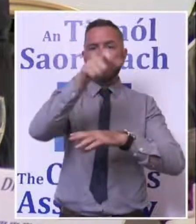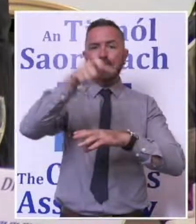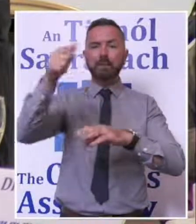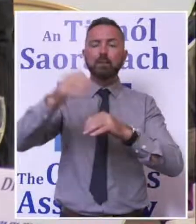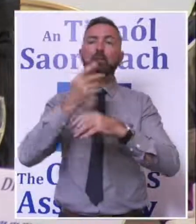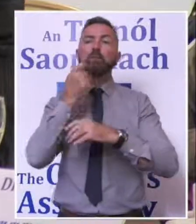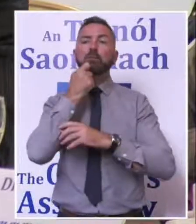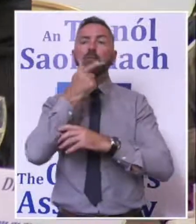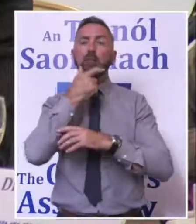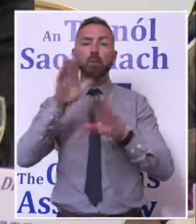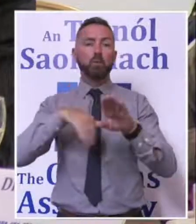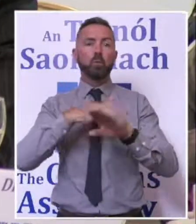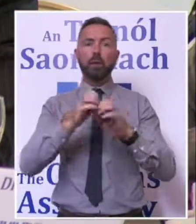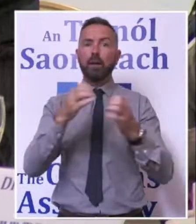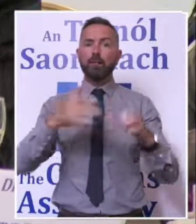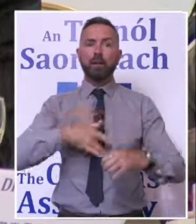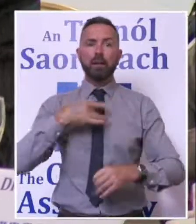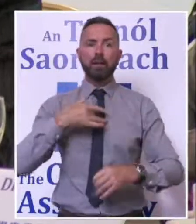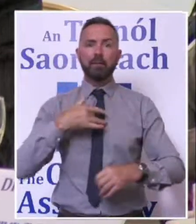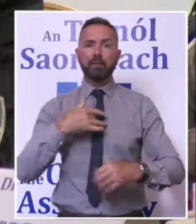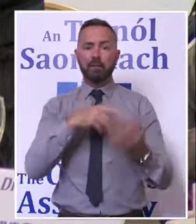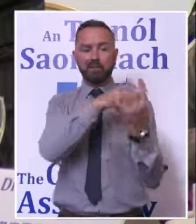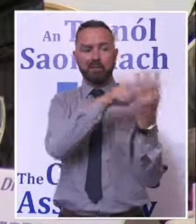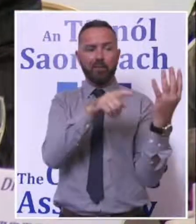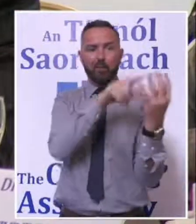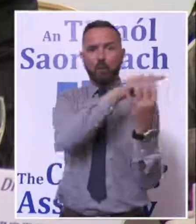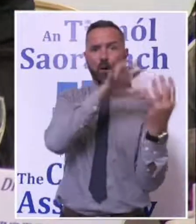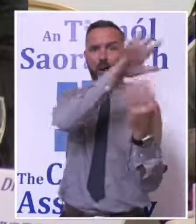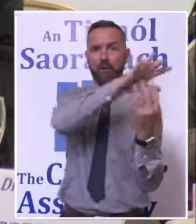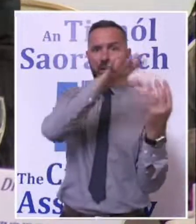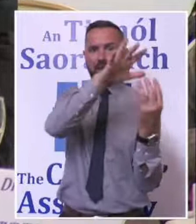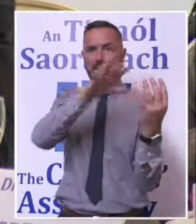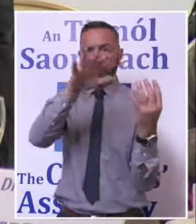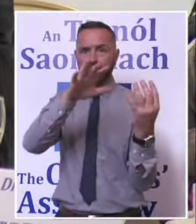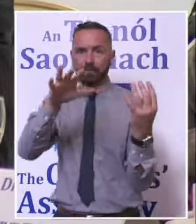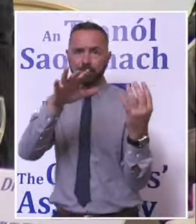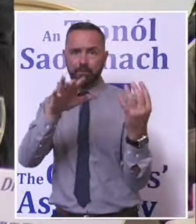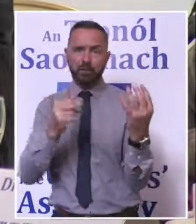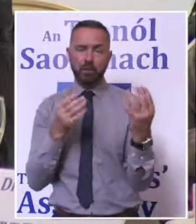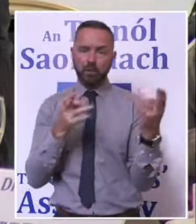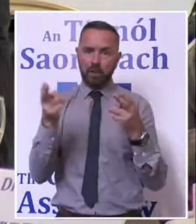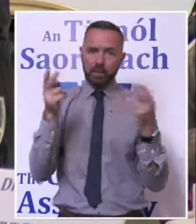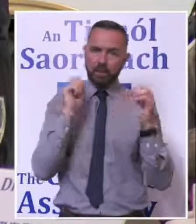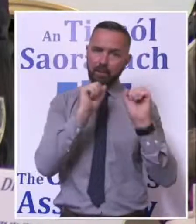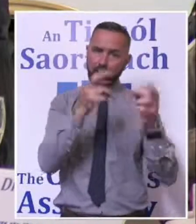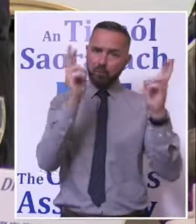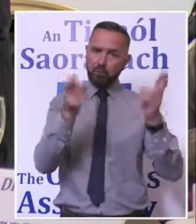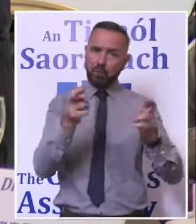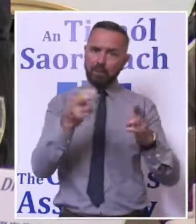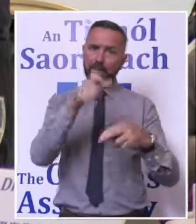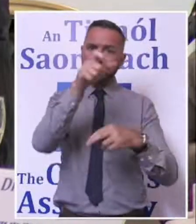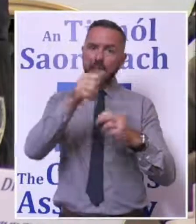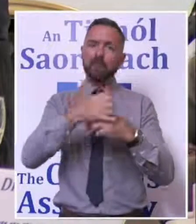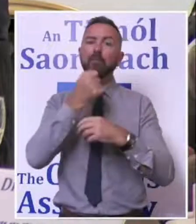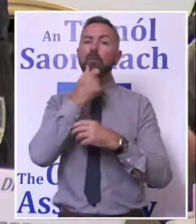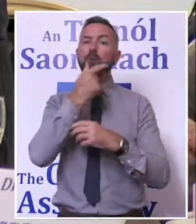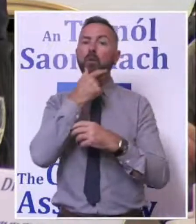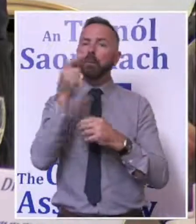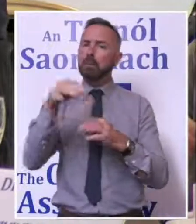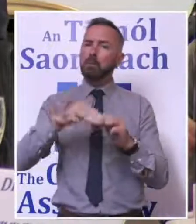they are, whatever administrative structure they're currently living under. It's their rights as the citizens of Dublin that's